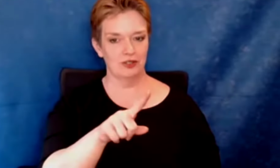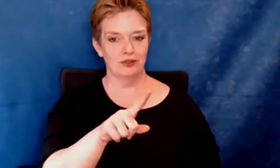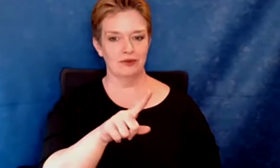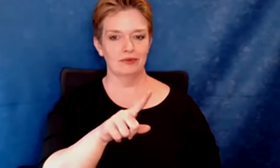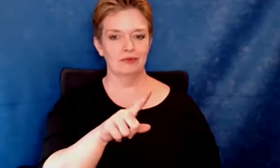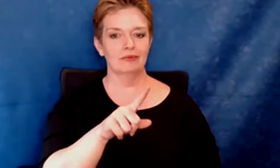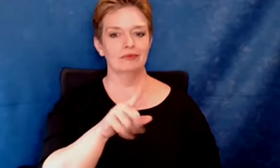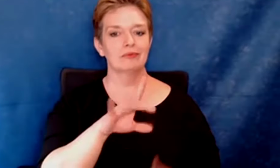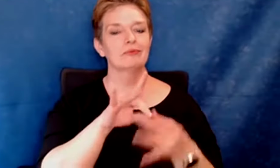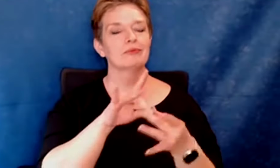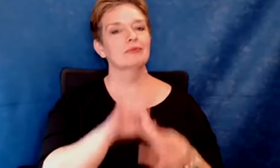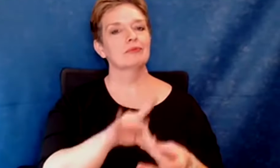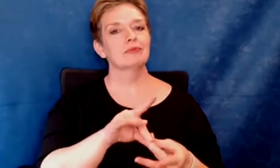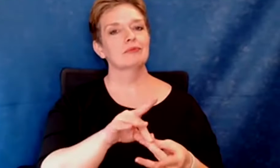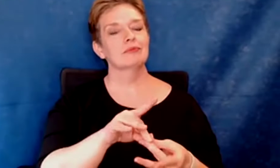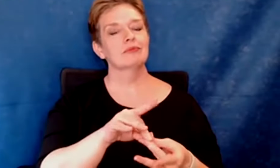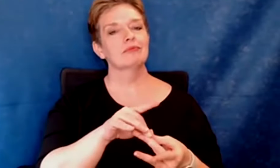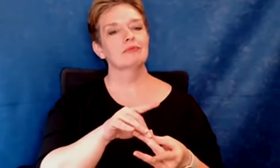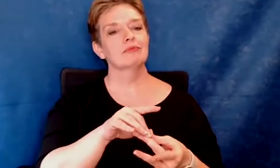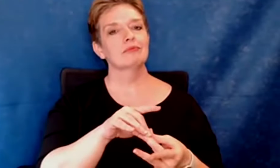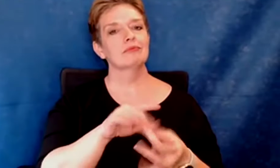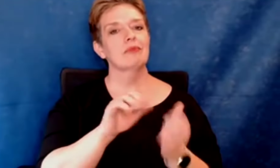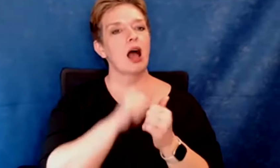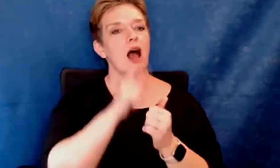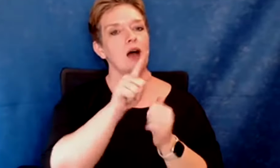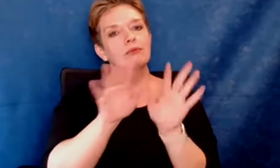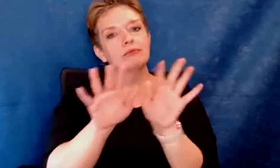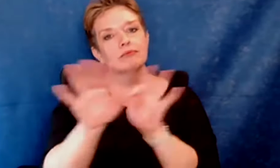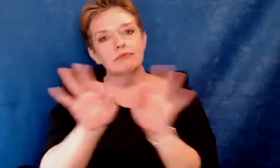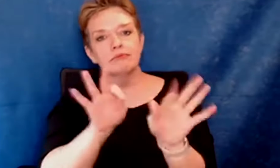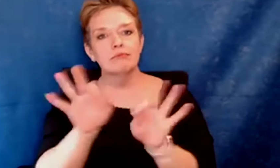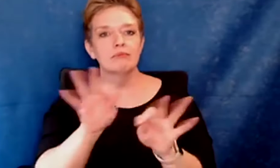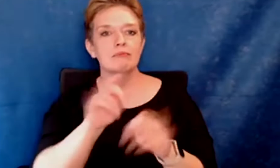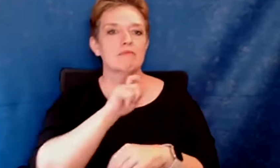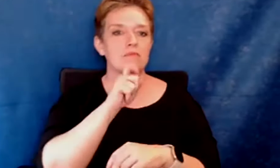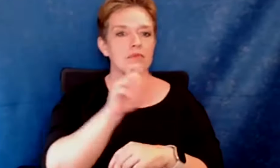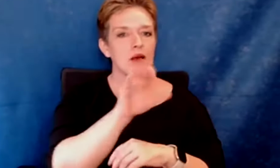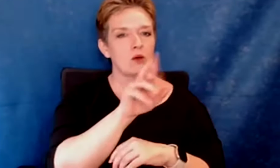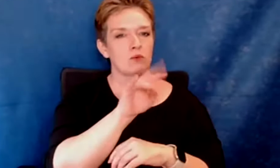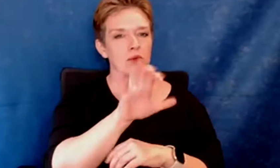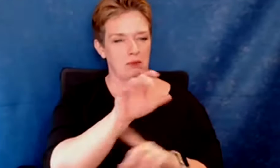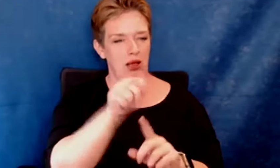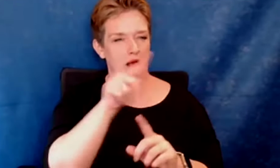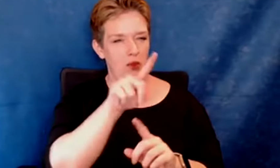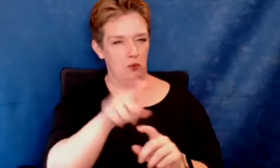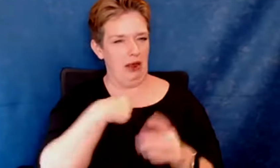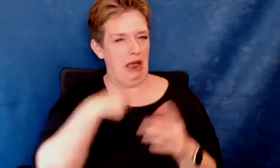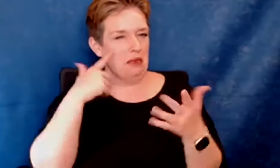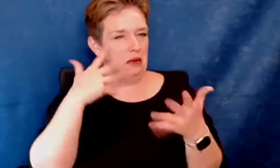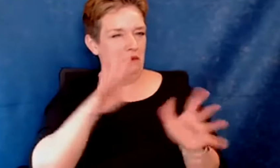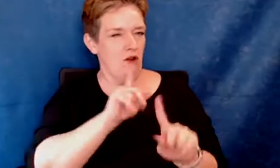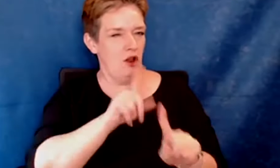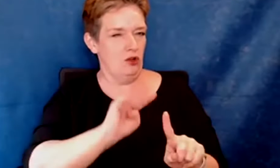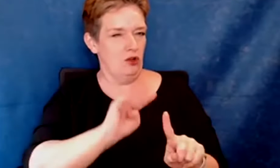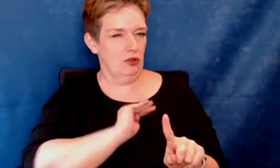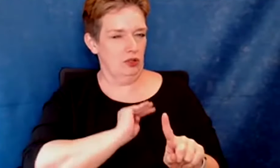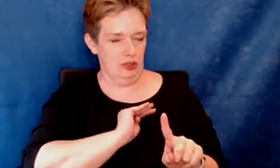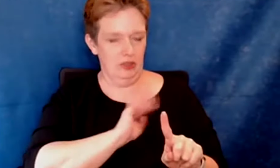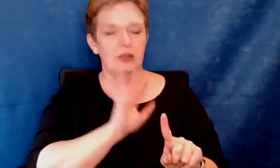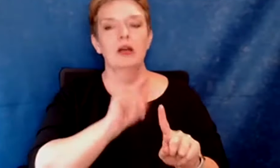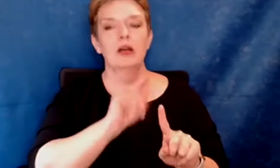about the practice selection of metal and ceramics. So I think that got answered, but also wants to add that